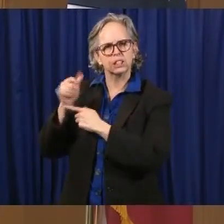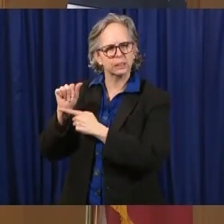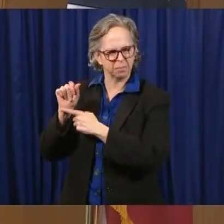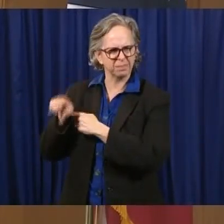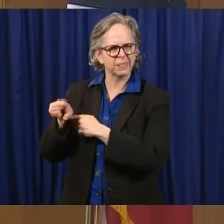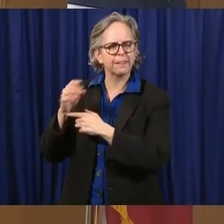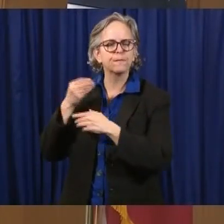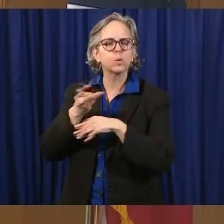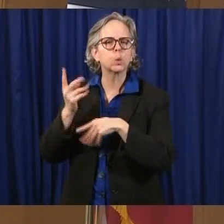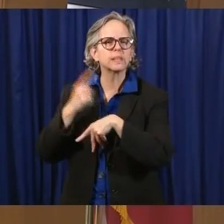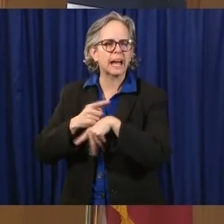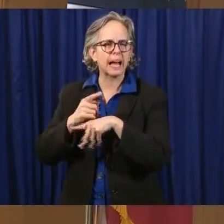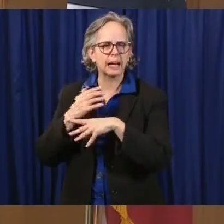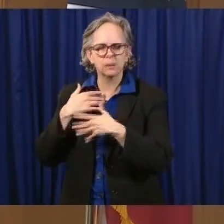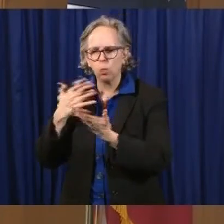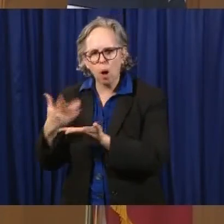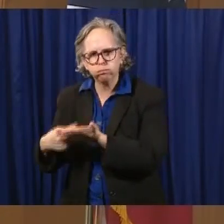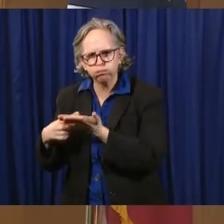do.